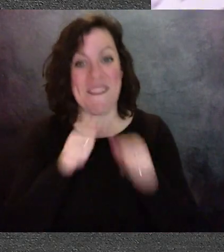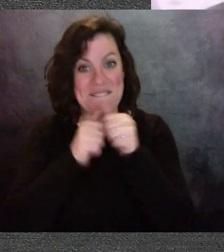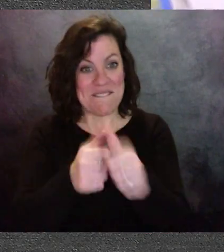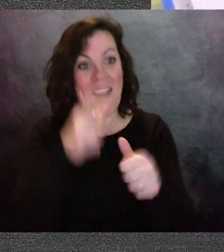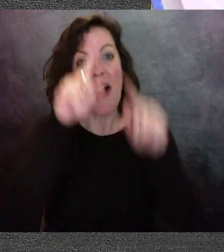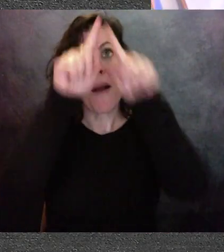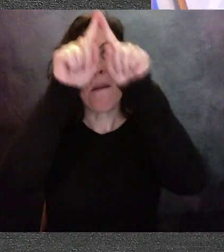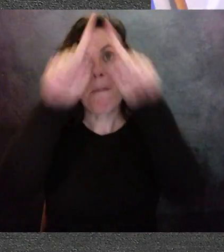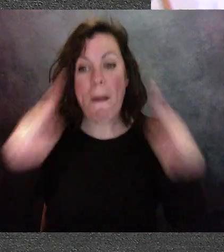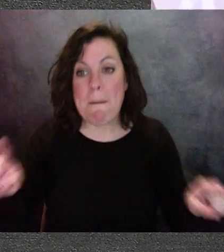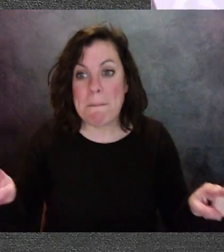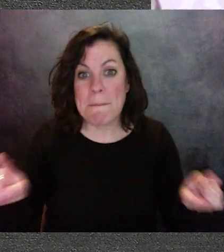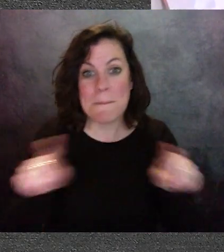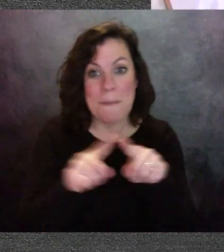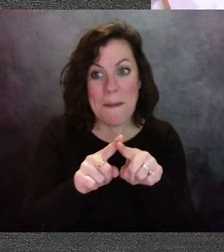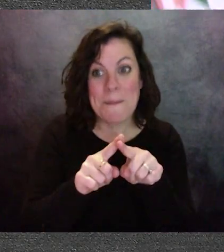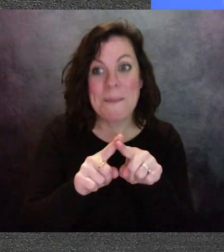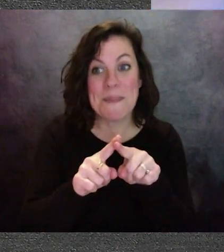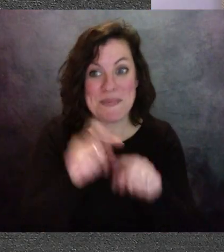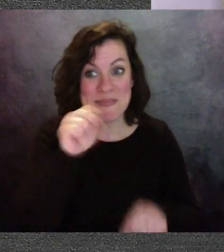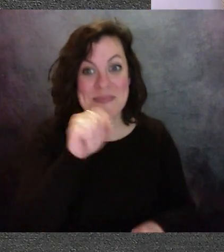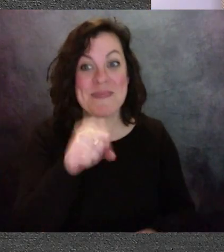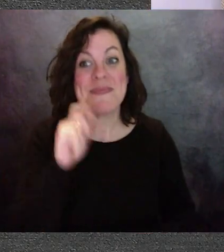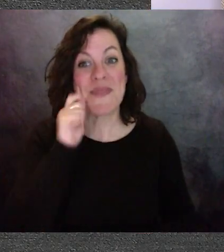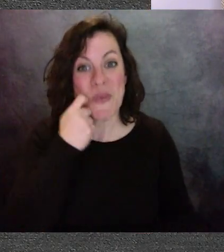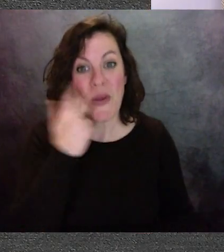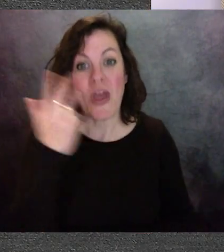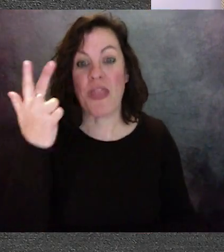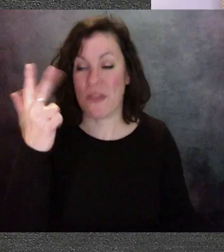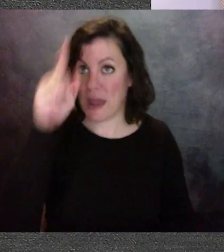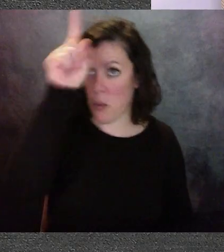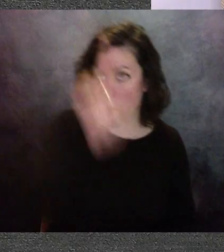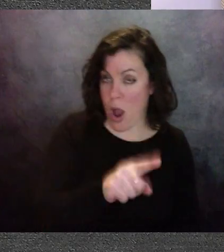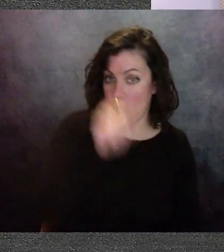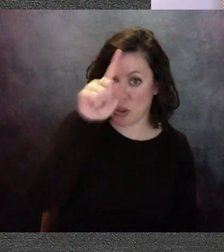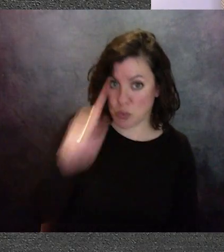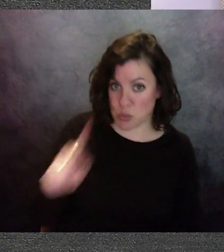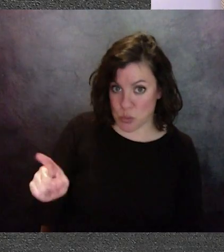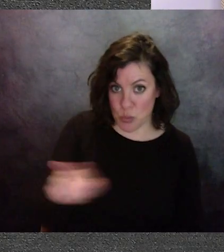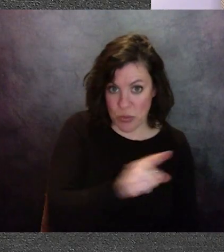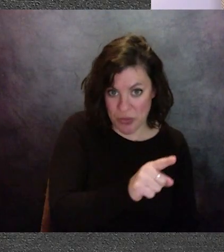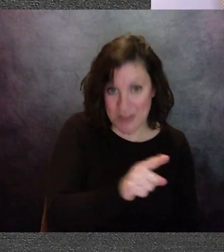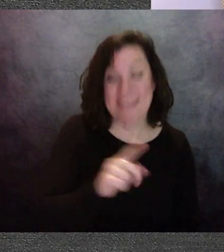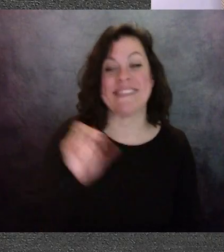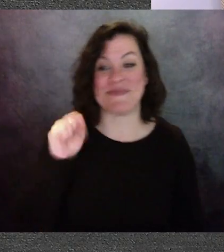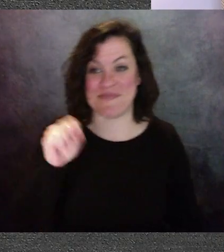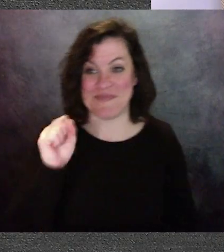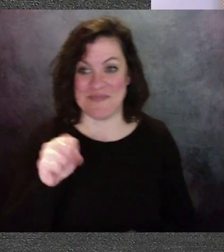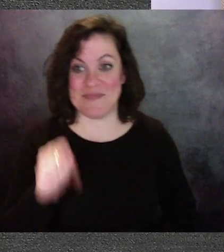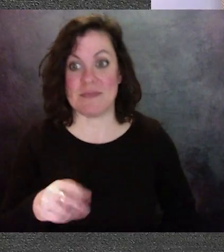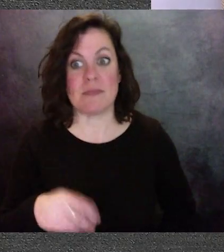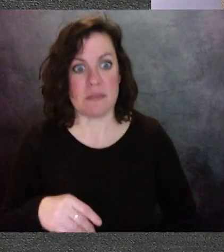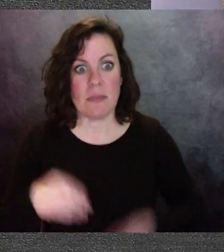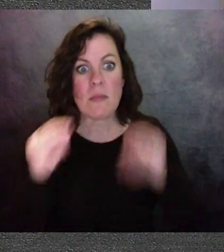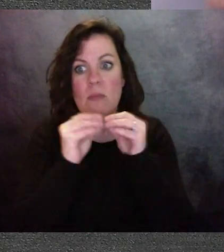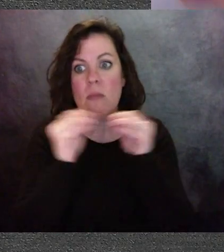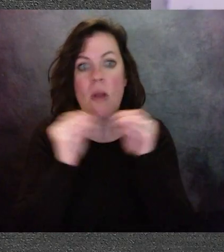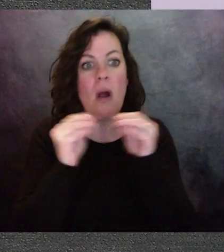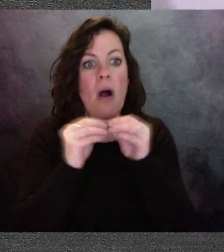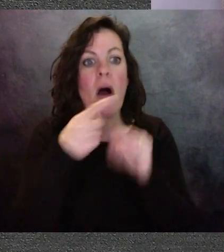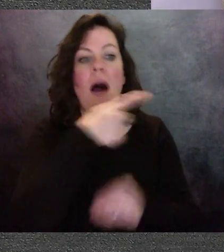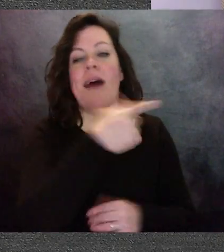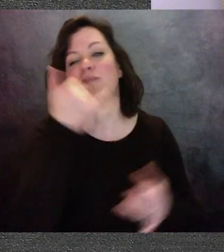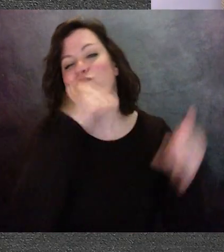triangles, right? There's a big triangle with 3 sides. And as the circus went on, we saw a bunch of silly monkeys